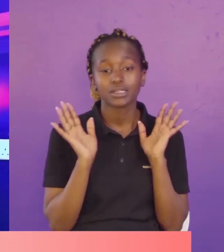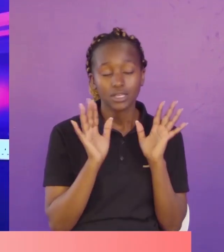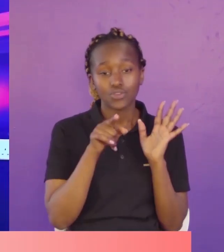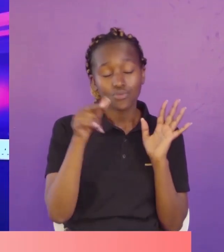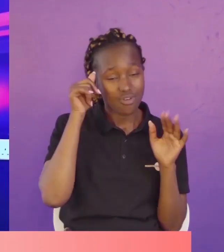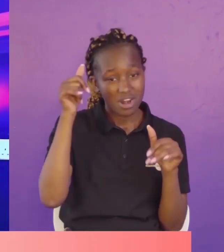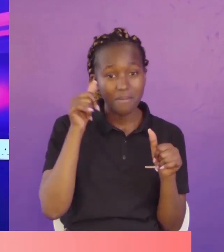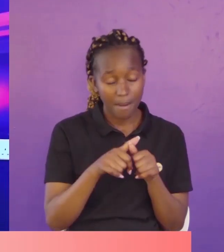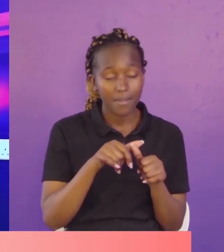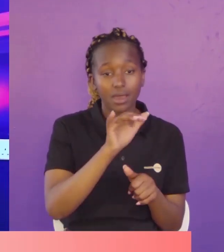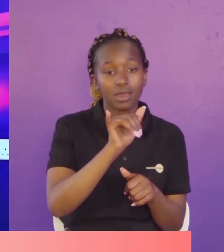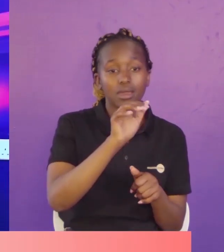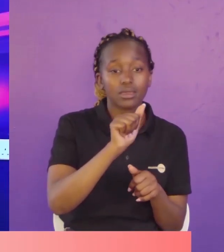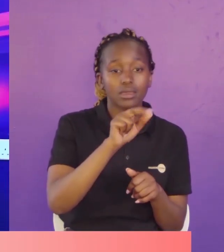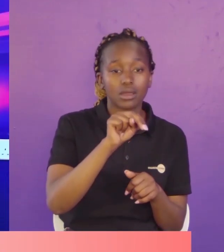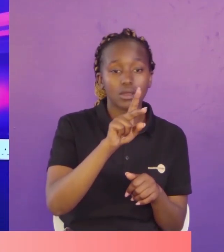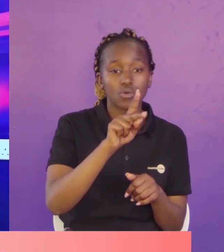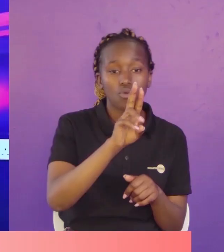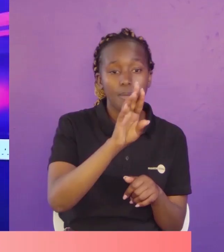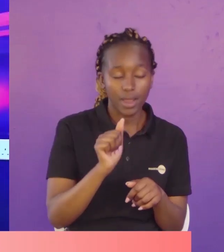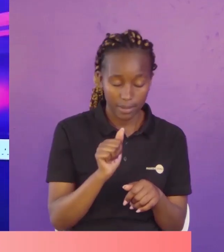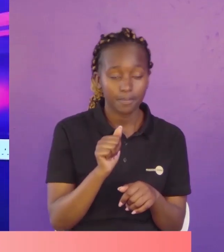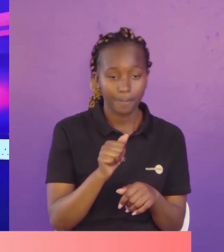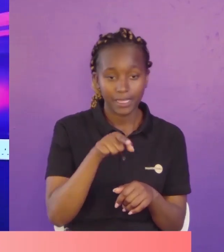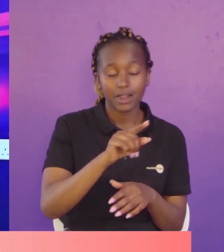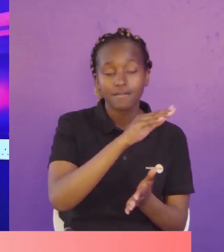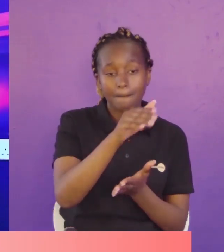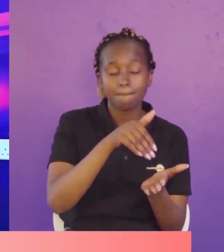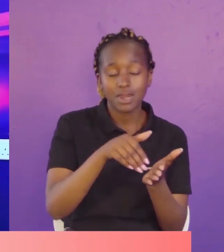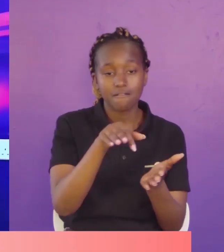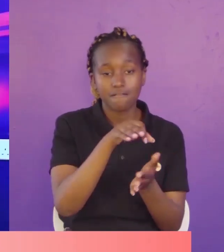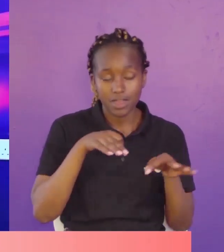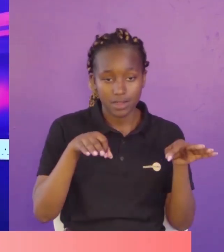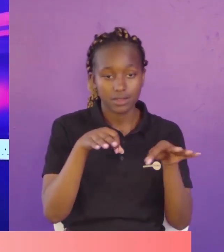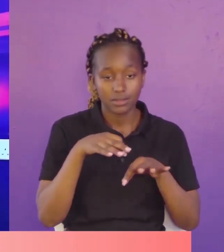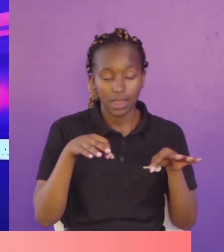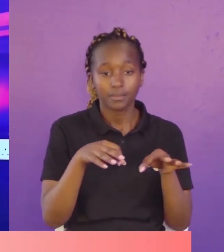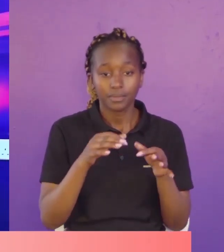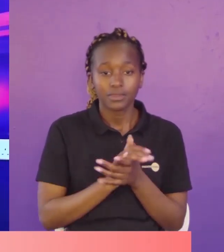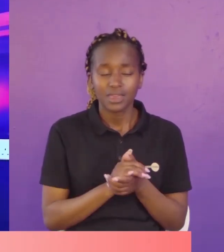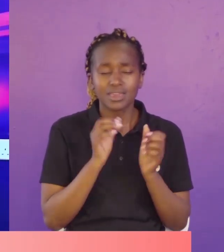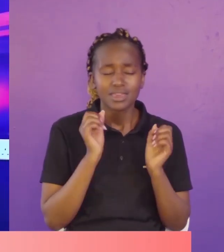Minte is a midfielder when he's at Brighton. So